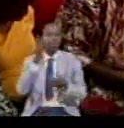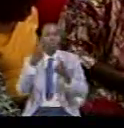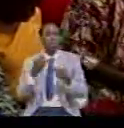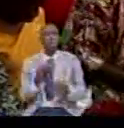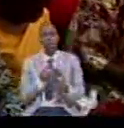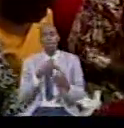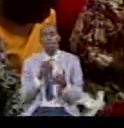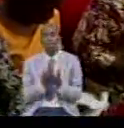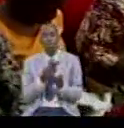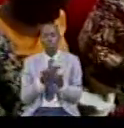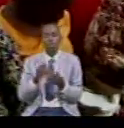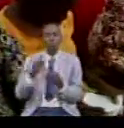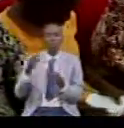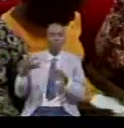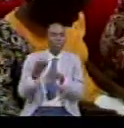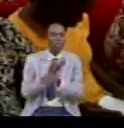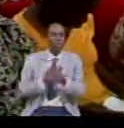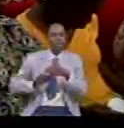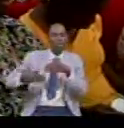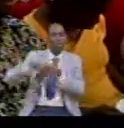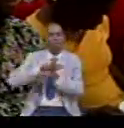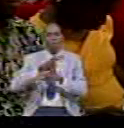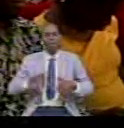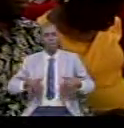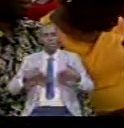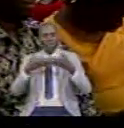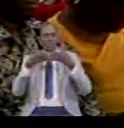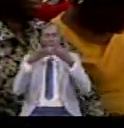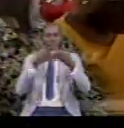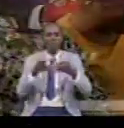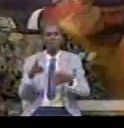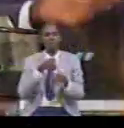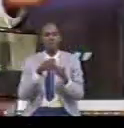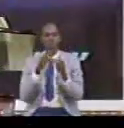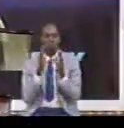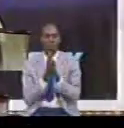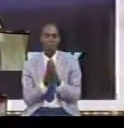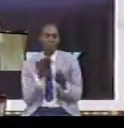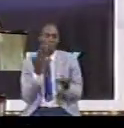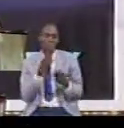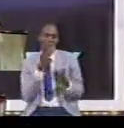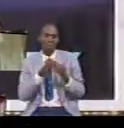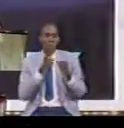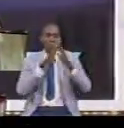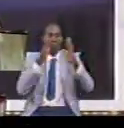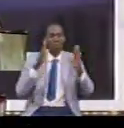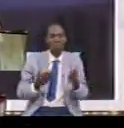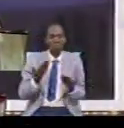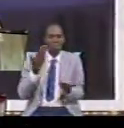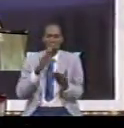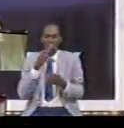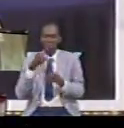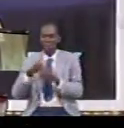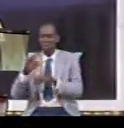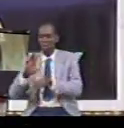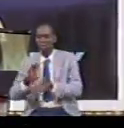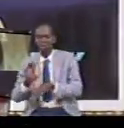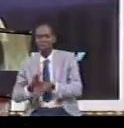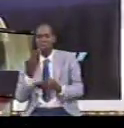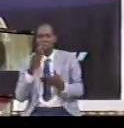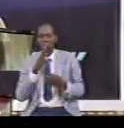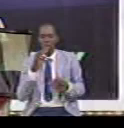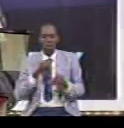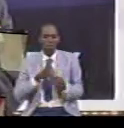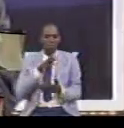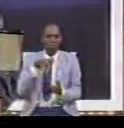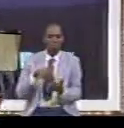Holy Ghost takes over your life and he leads you in prayer. It might be in your house, it might be in the church, it might be in the congregation. When